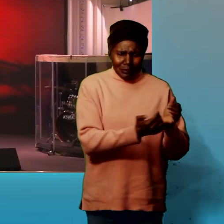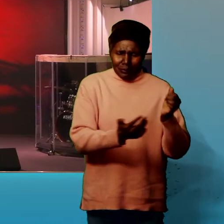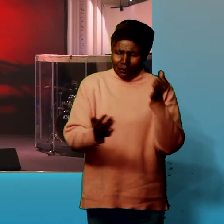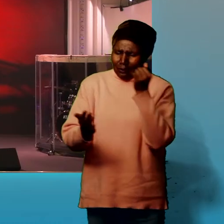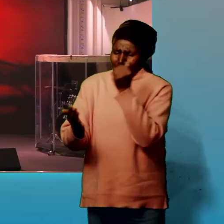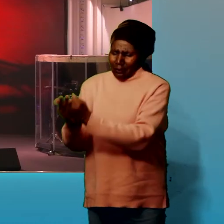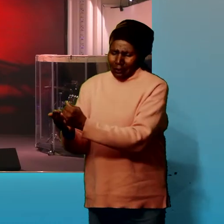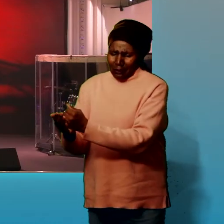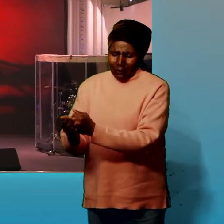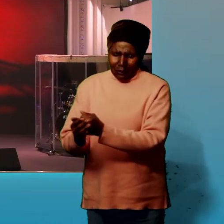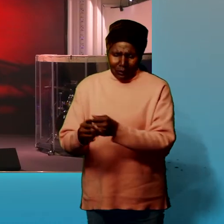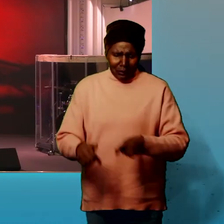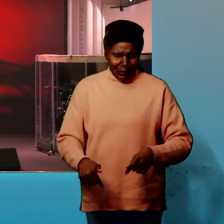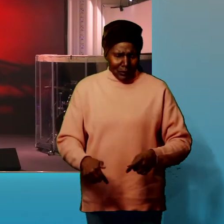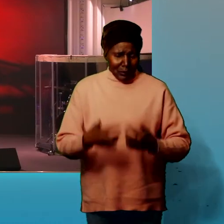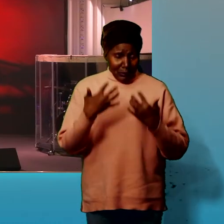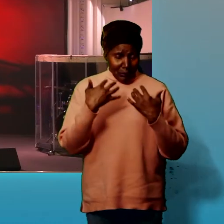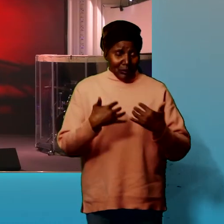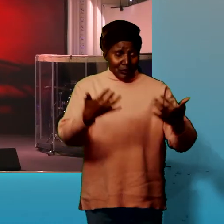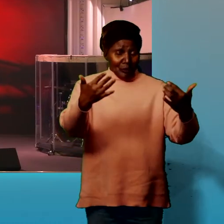in front of a handful of people,